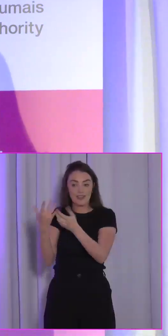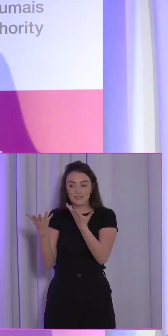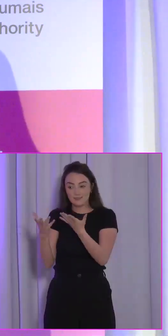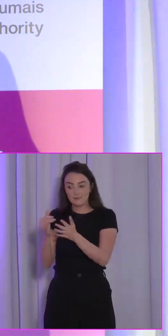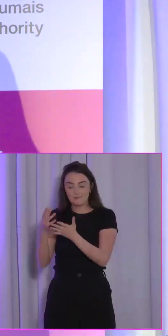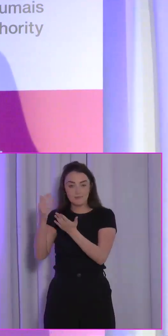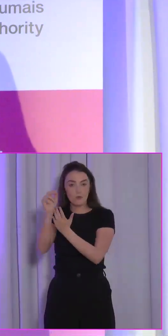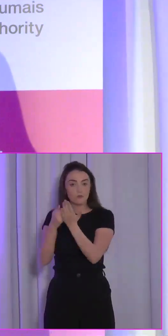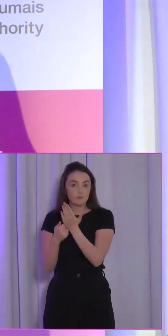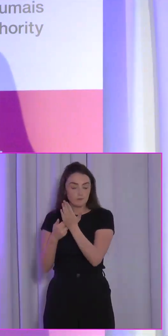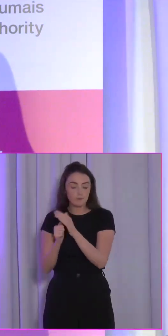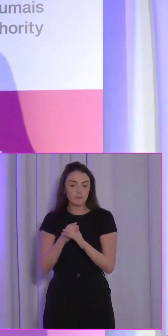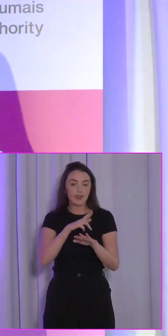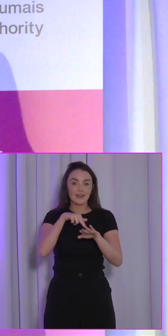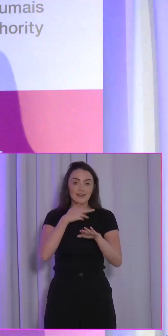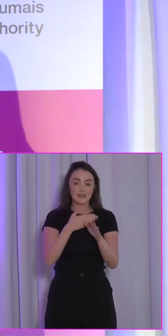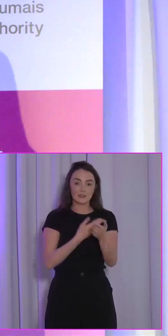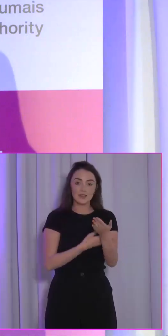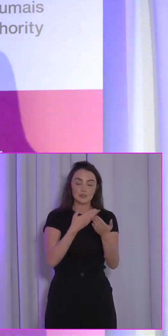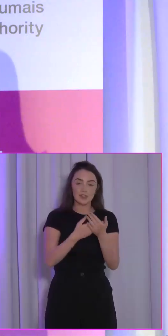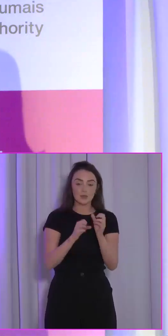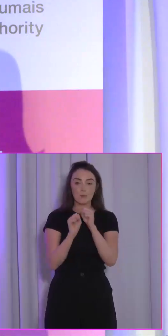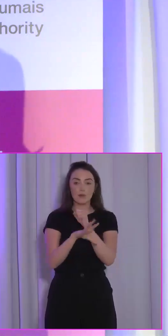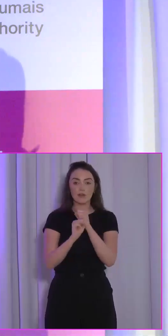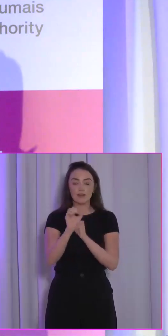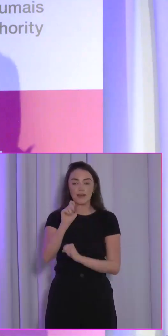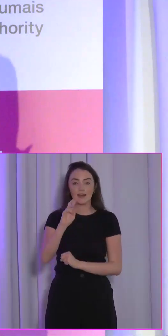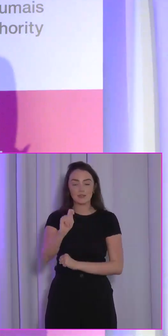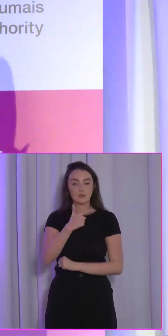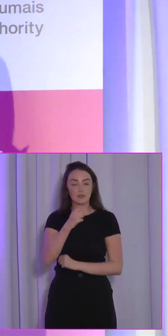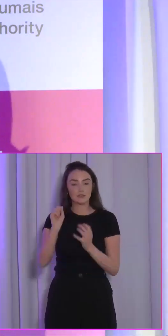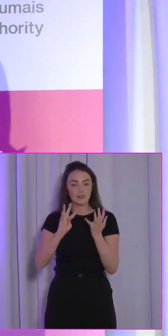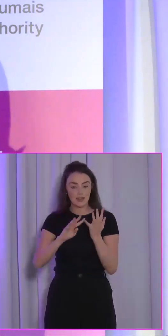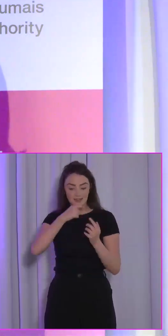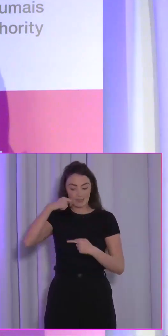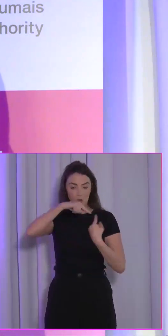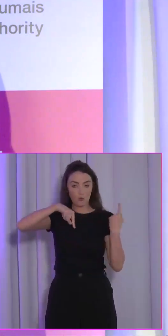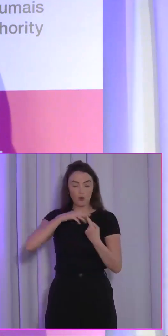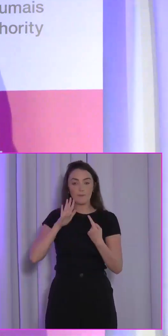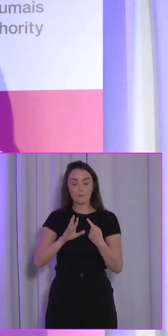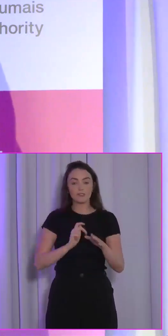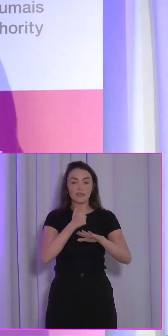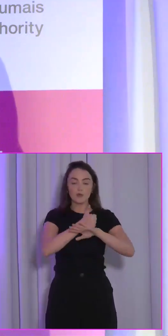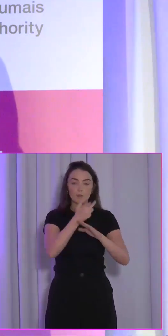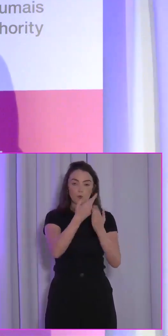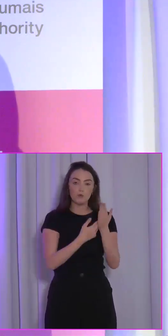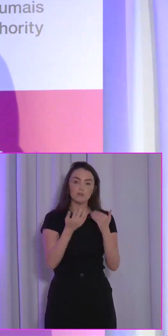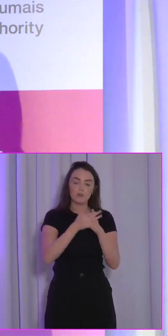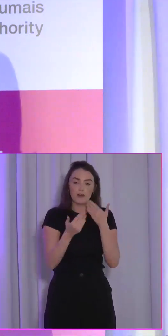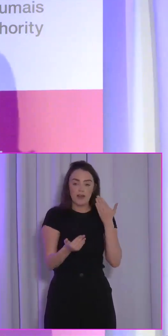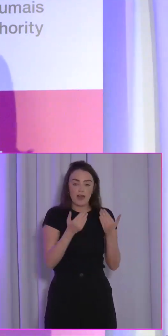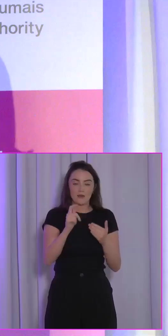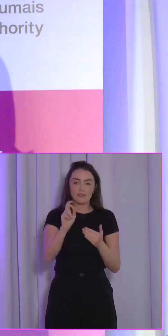Our national legislation, the Broadcasting Act 2009, requires Coimisiún Meán to set the rules in relation to